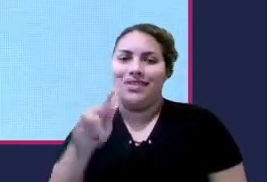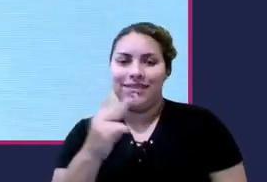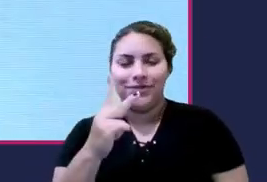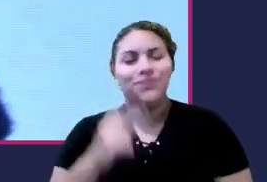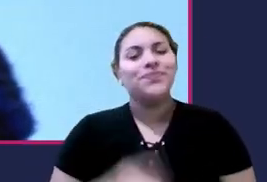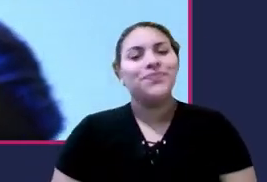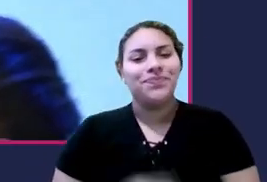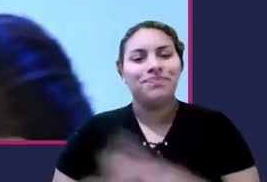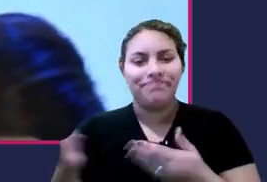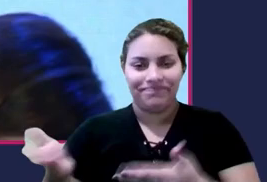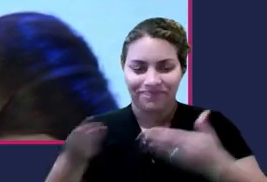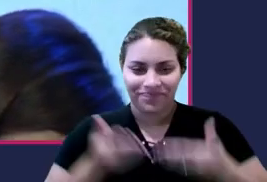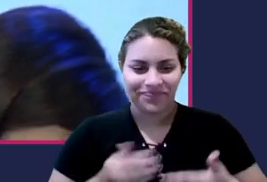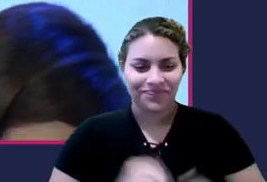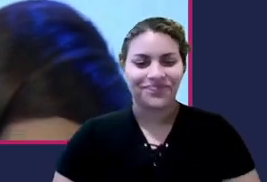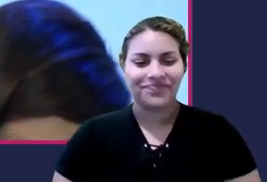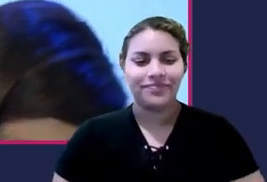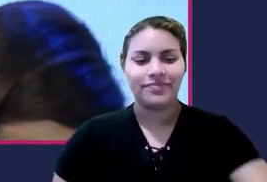this on?